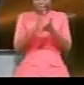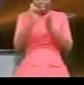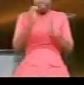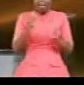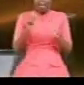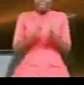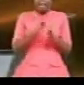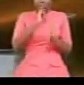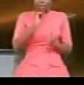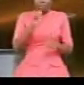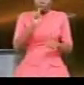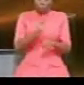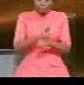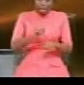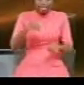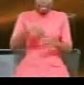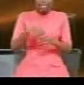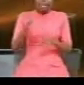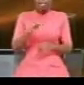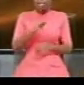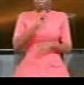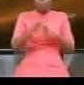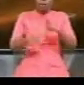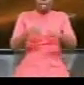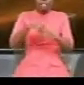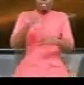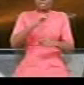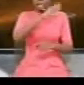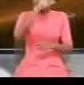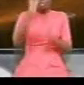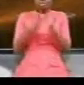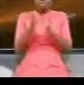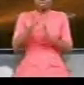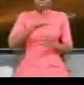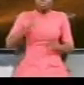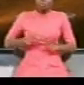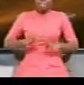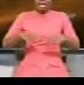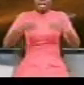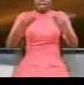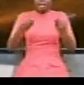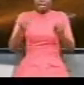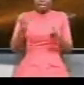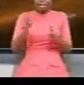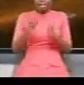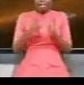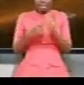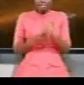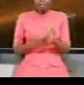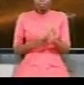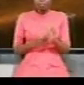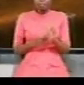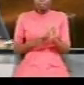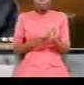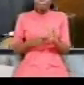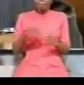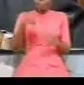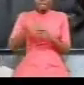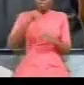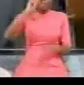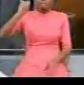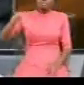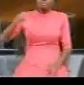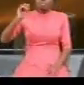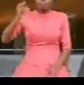that is walking in the light. Jesus Christ gave an illustration in John